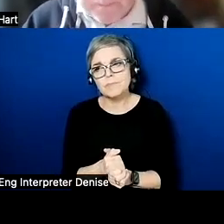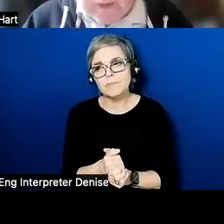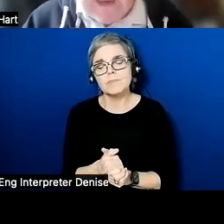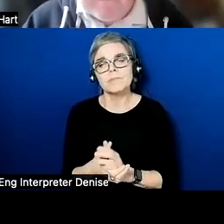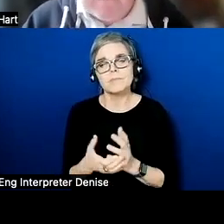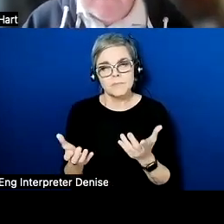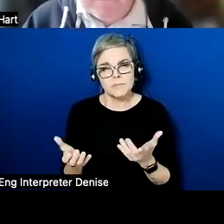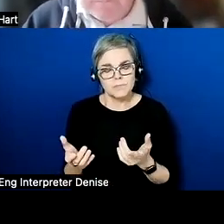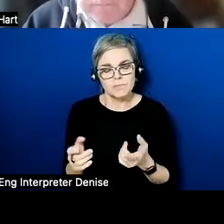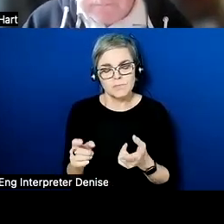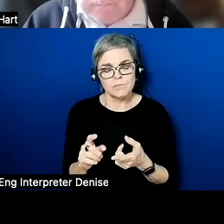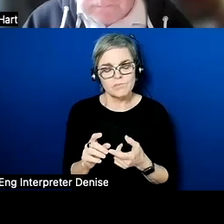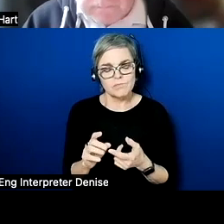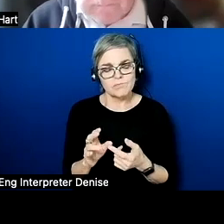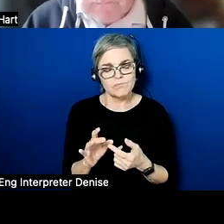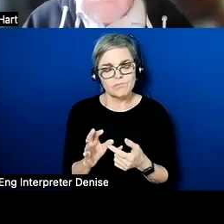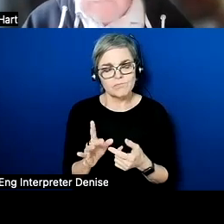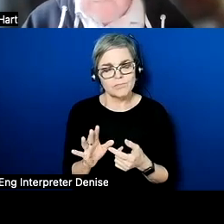from